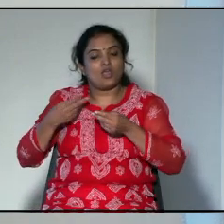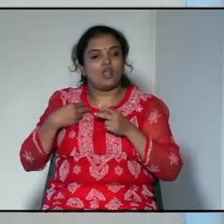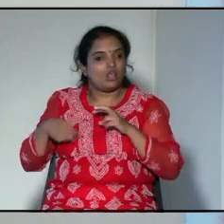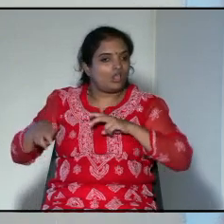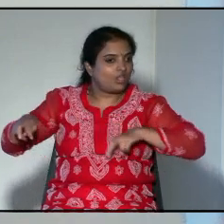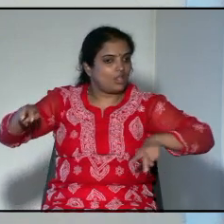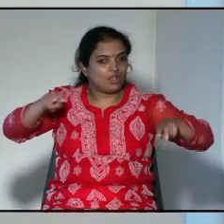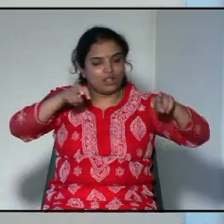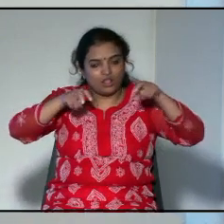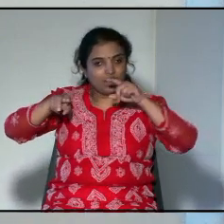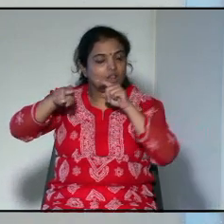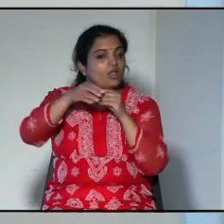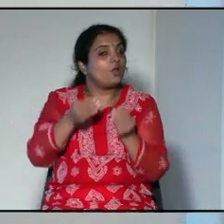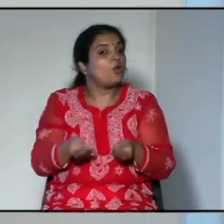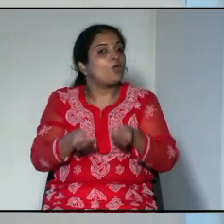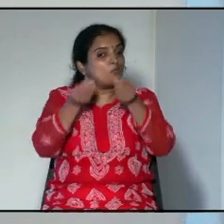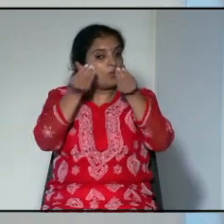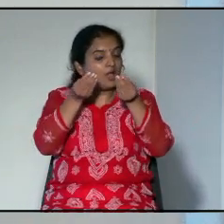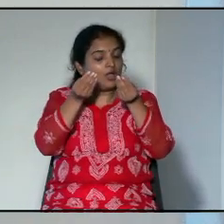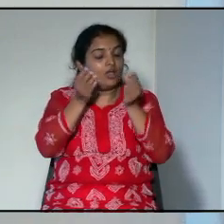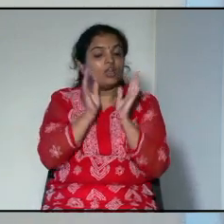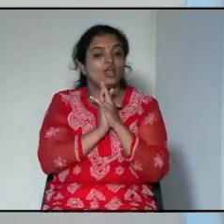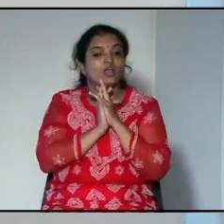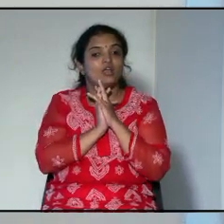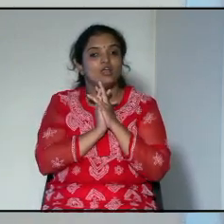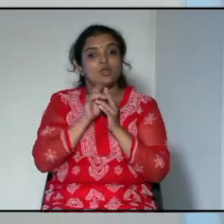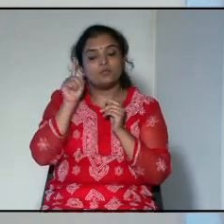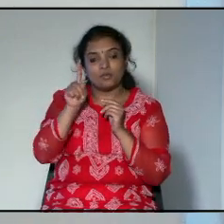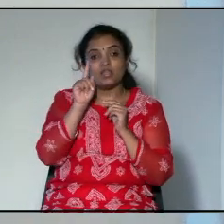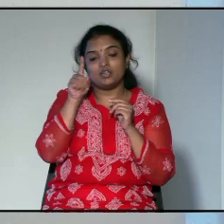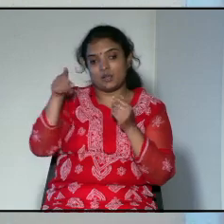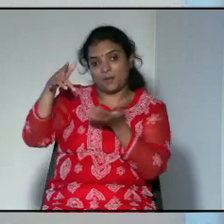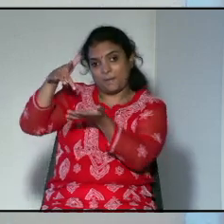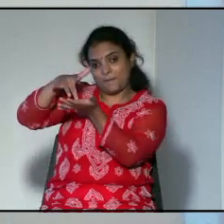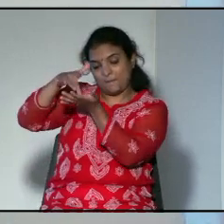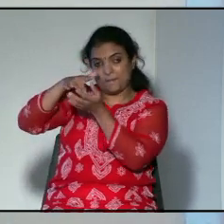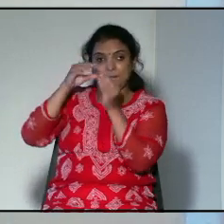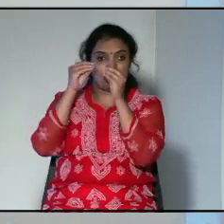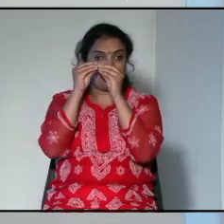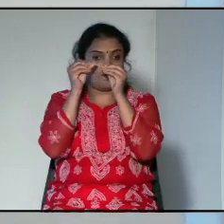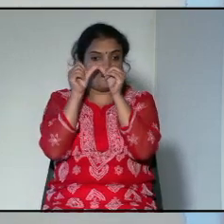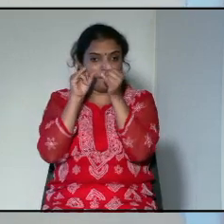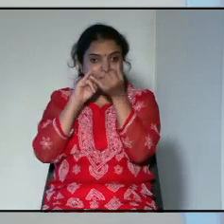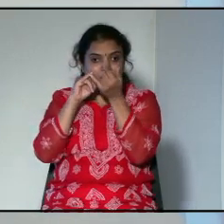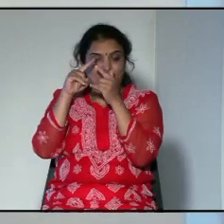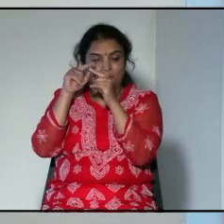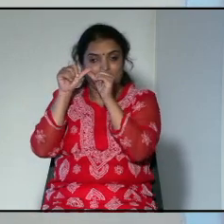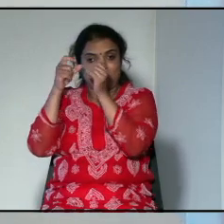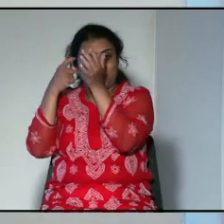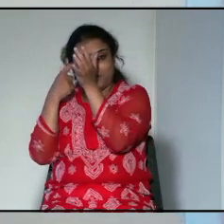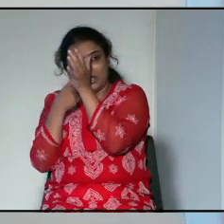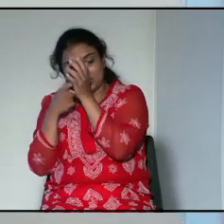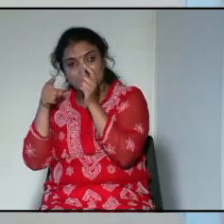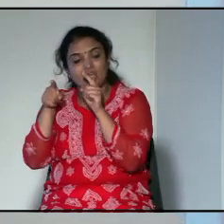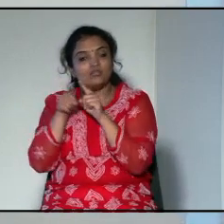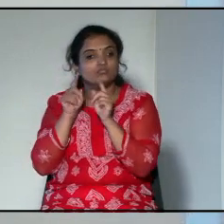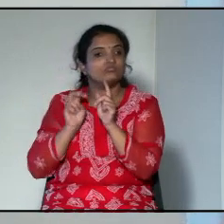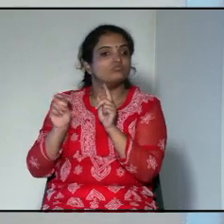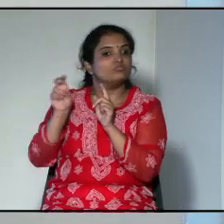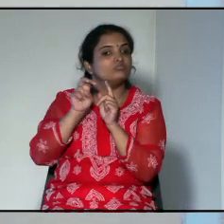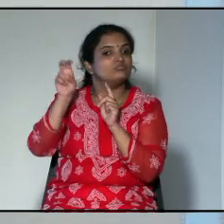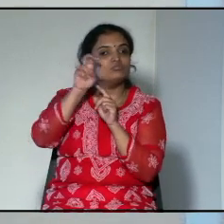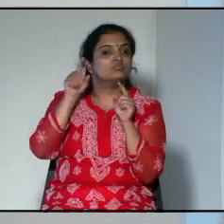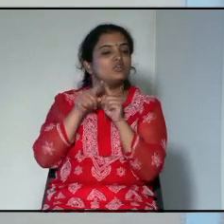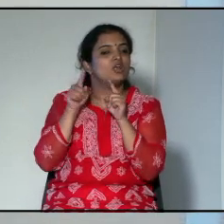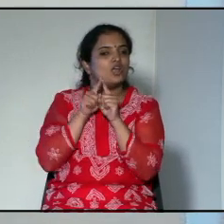ahead. Bastar was her first call once again when she began her travels under this